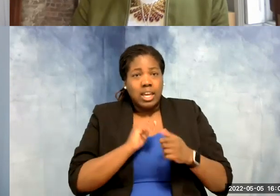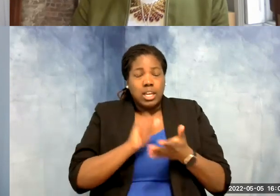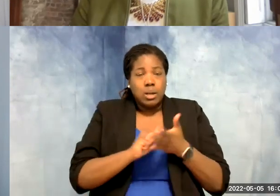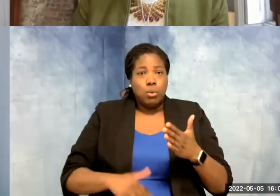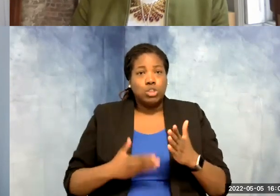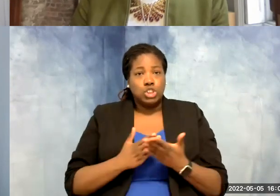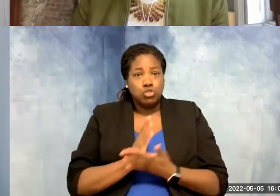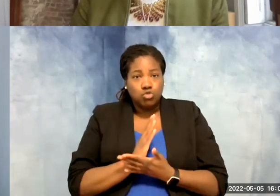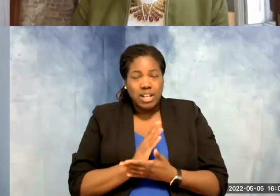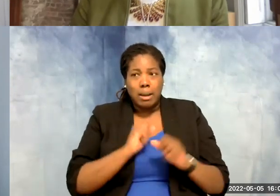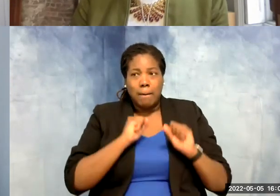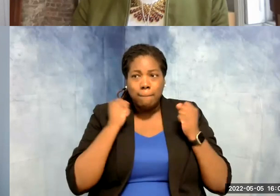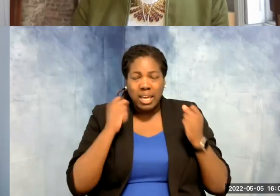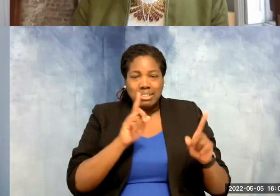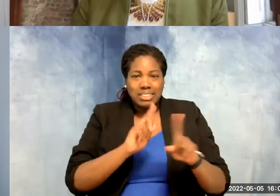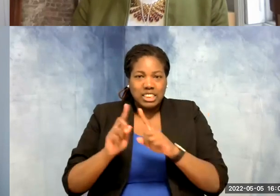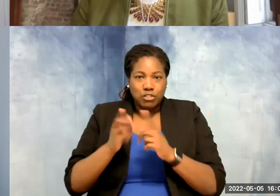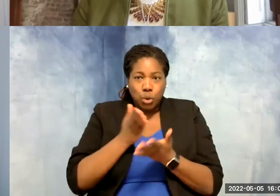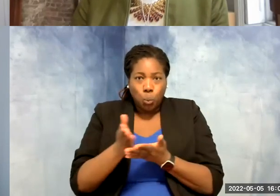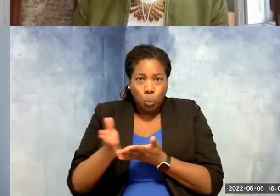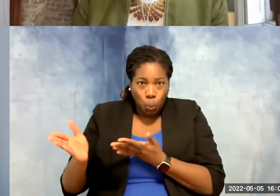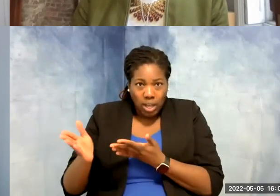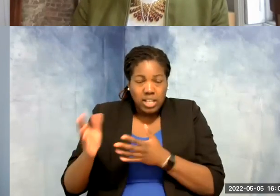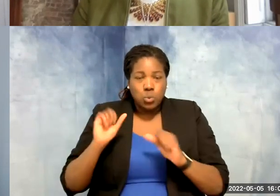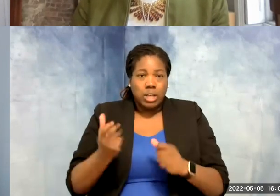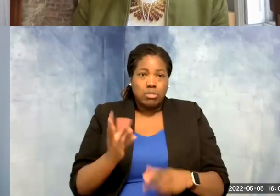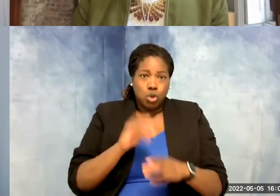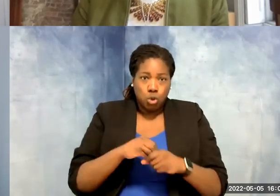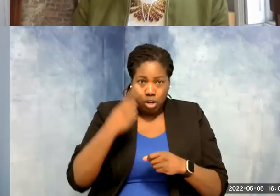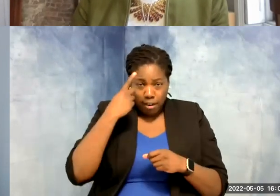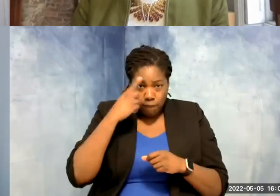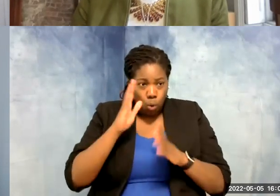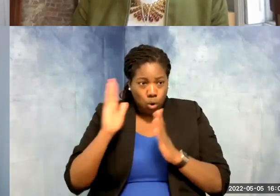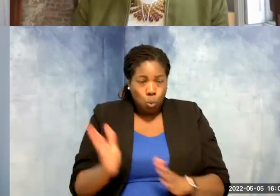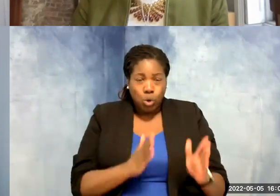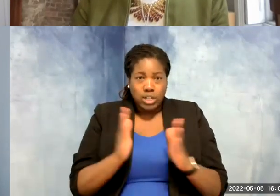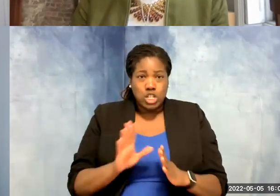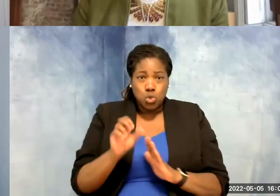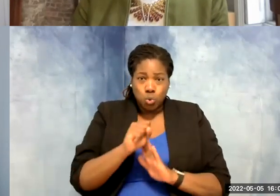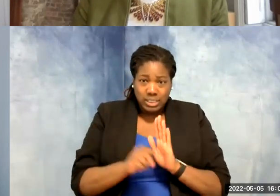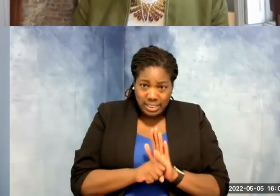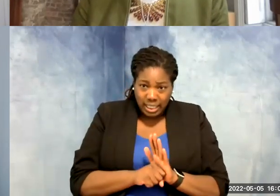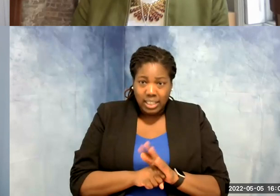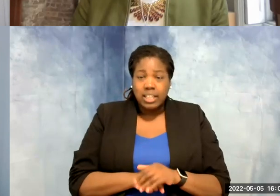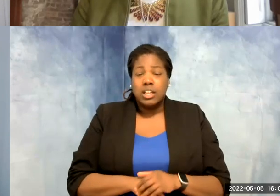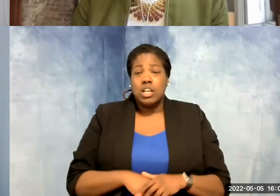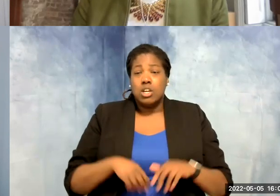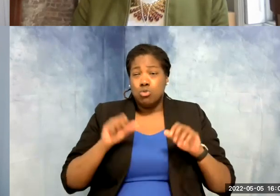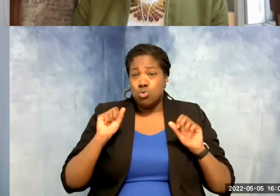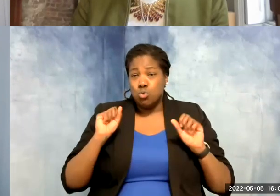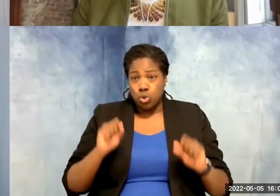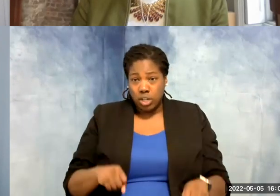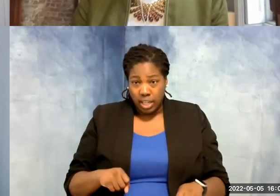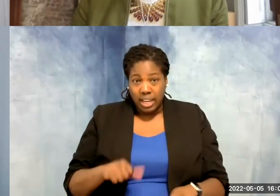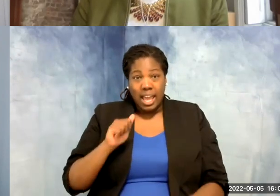the ways that we can continue to get involved, from mobilization and information in your own state. You can go to